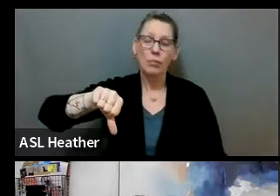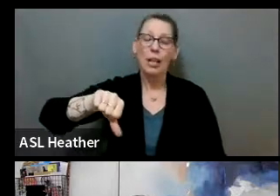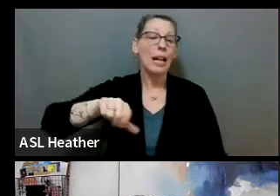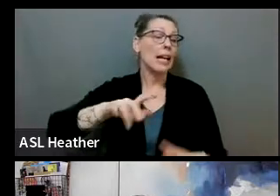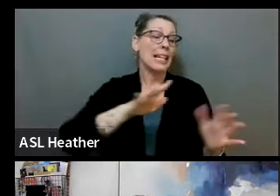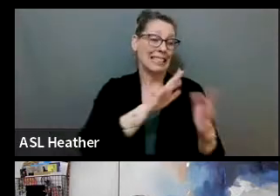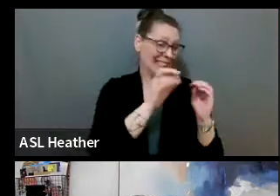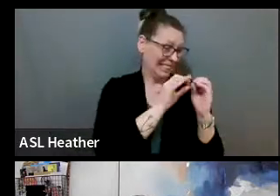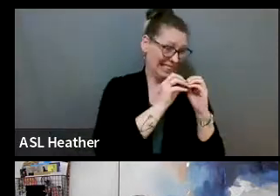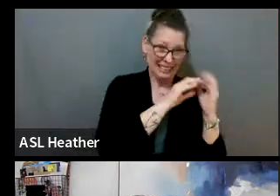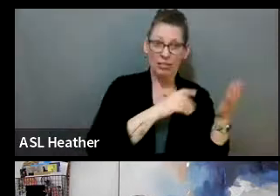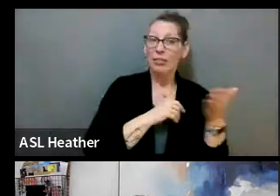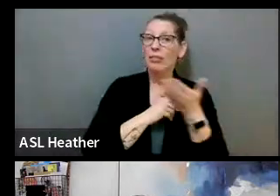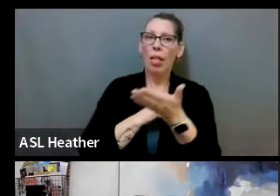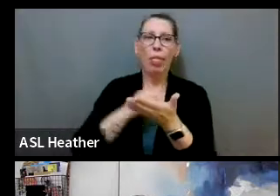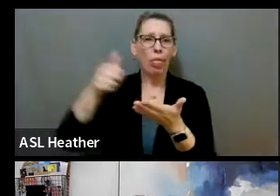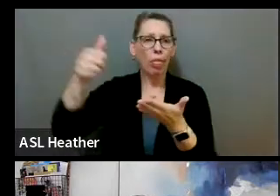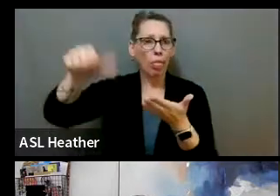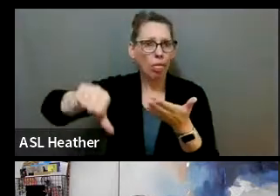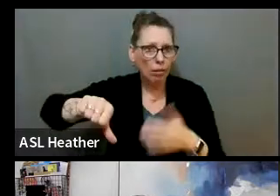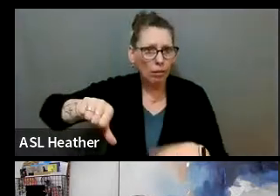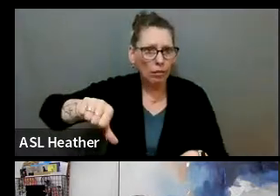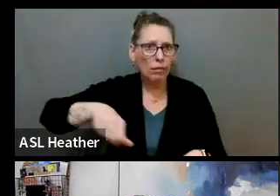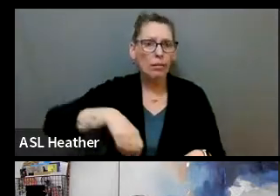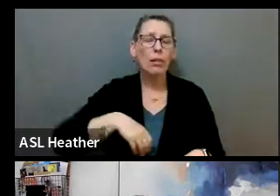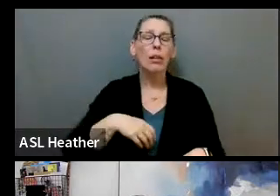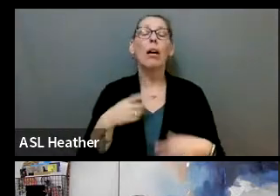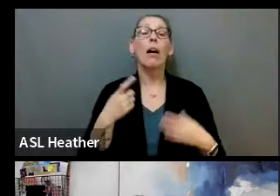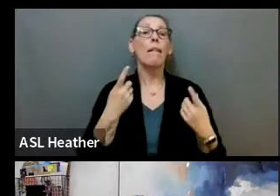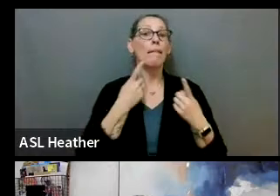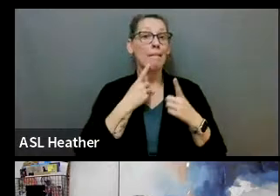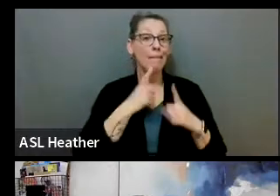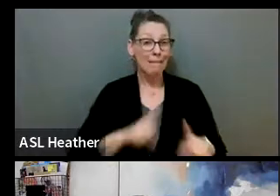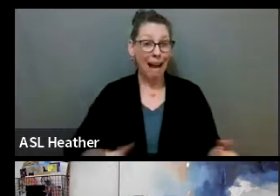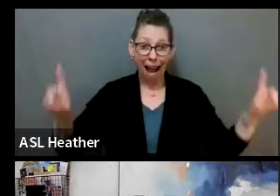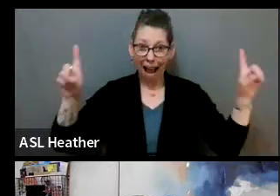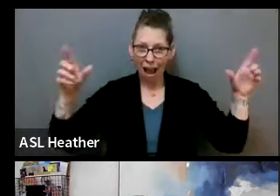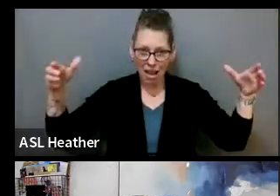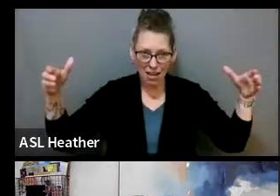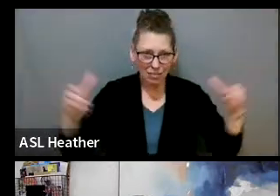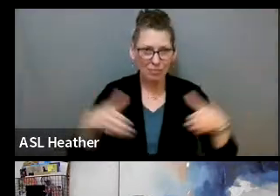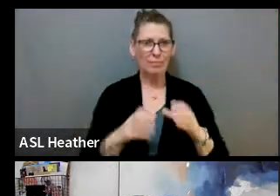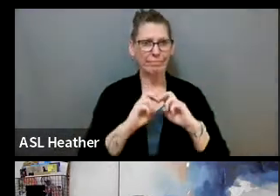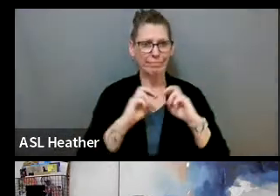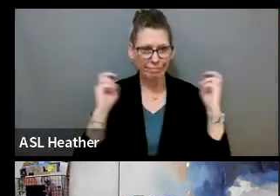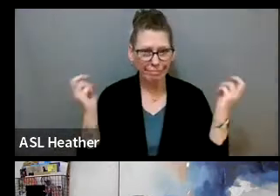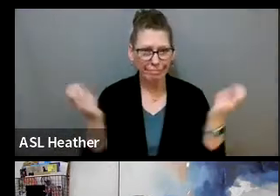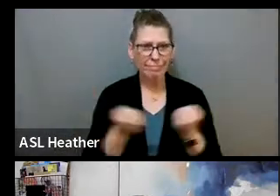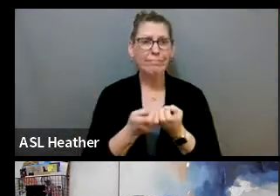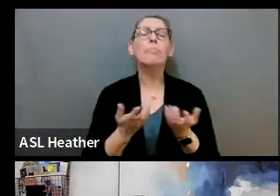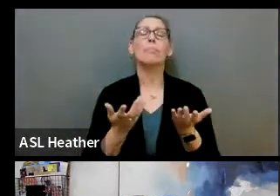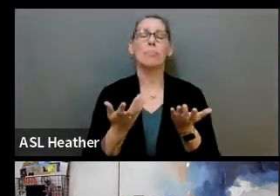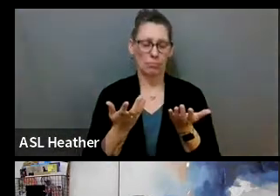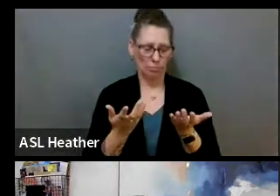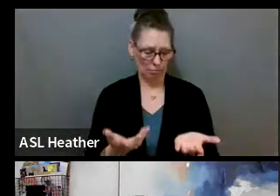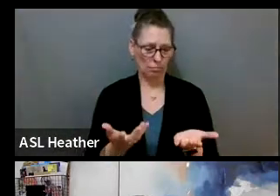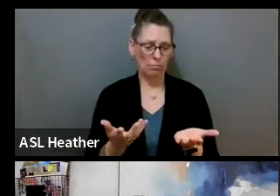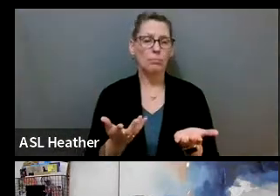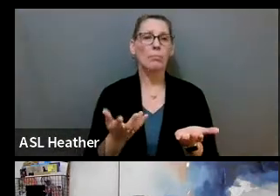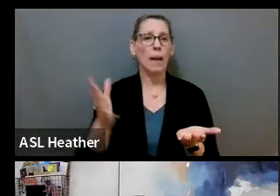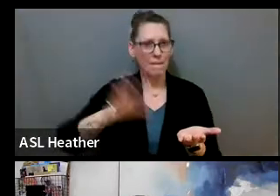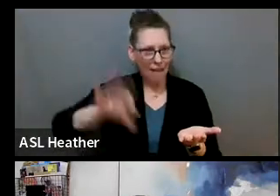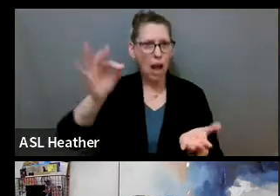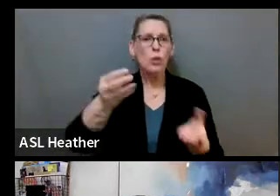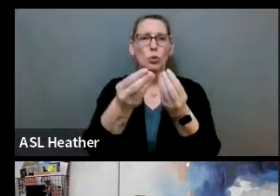else, it got rejected. So finally we got everybody in the room and said, we need to find this solution